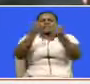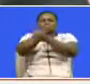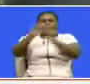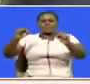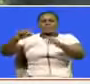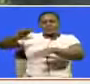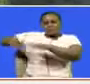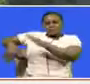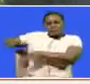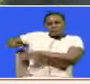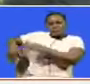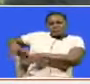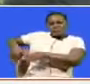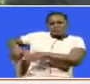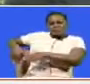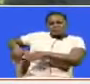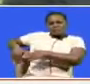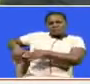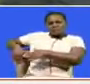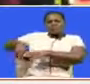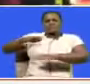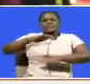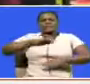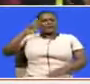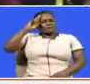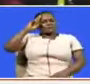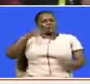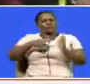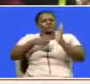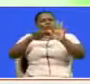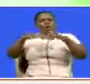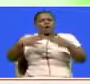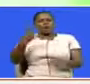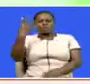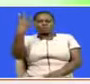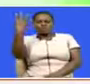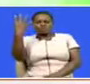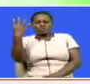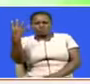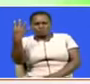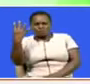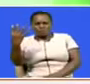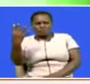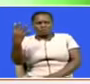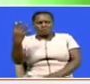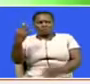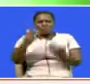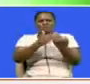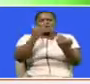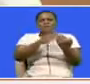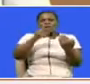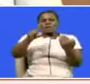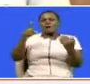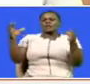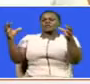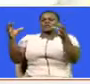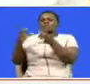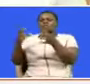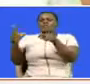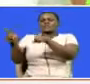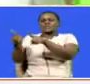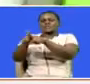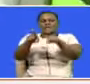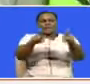katika ukumbi wa Bomas, ilikuwa sababu tosha ya kuonyesha jinsi wanne hao walikuwa wakipendelea upande mmoja, na